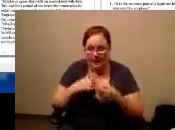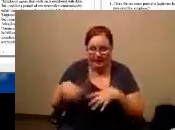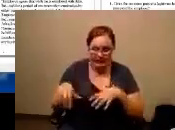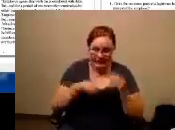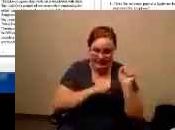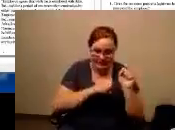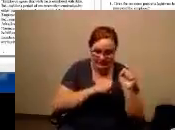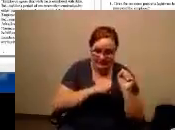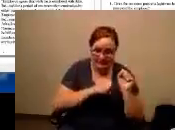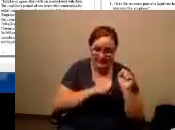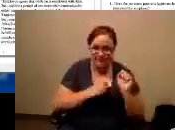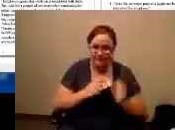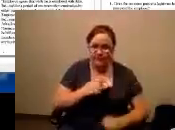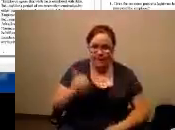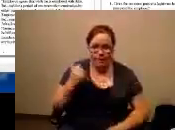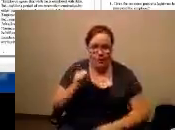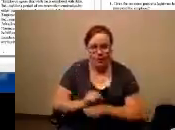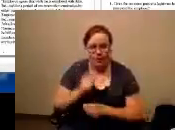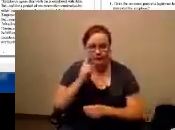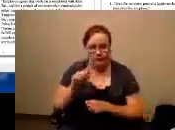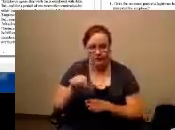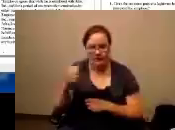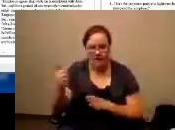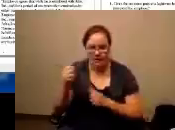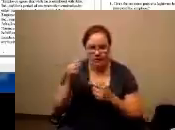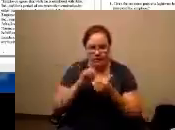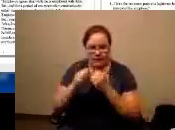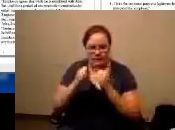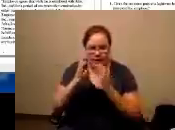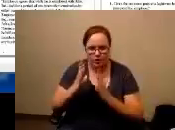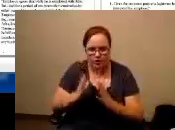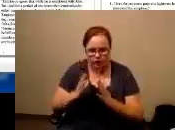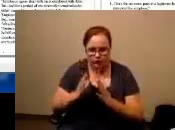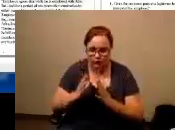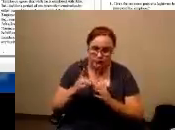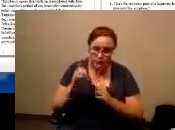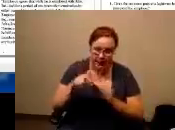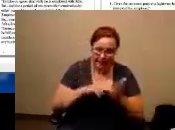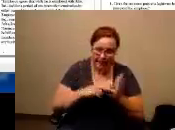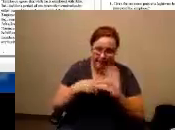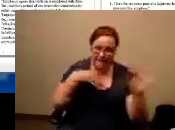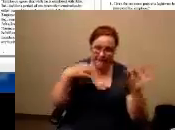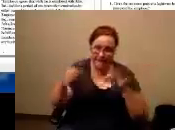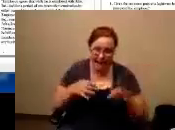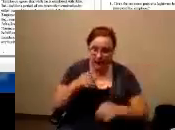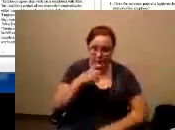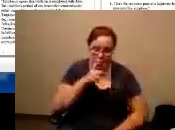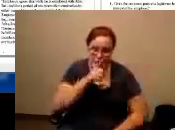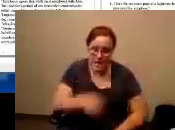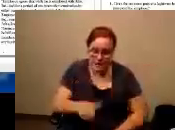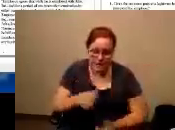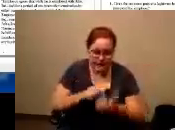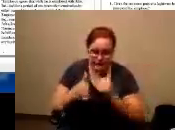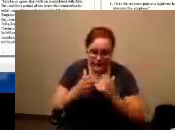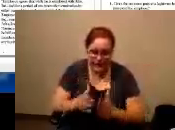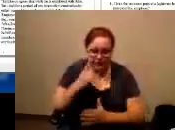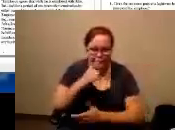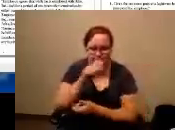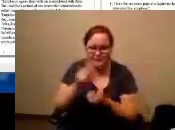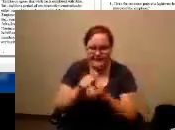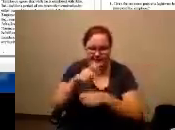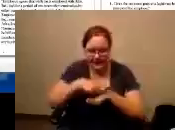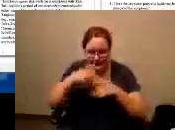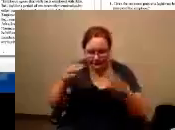you will not work for a competitor. And of course, we need to define what it means, who is a competitor, for a specific period of